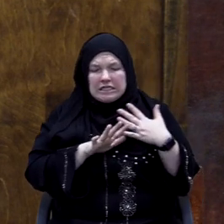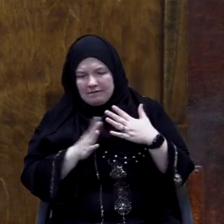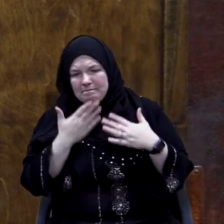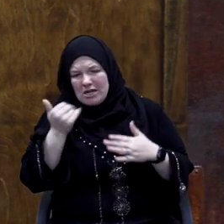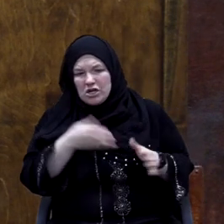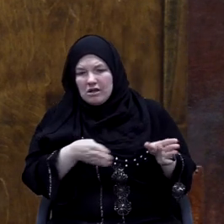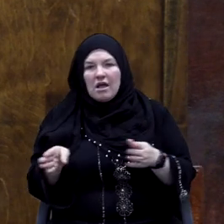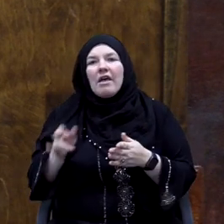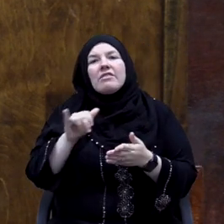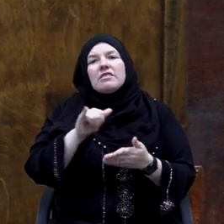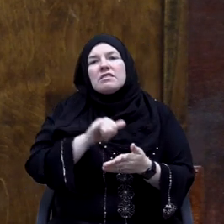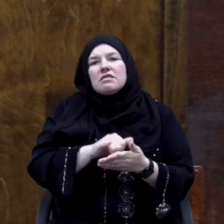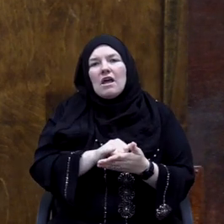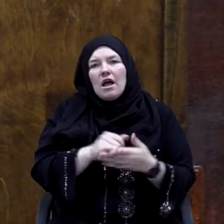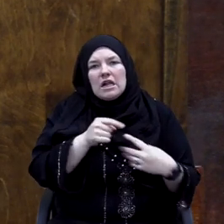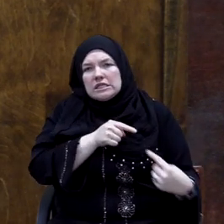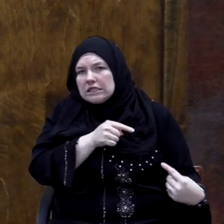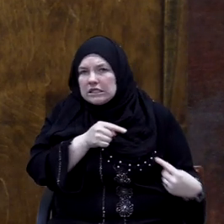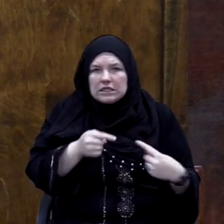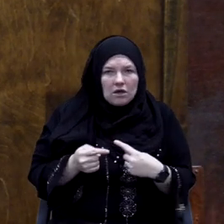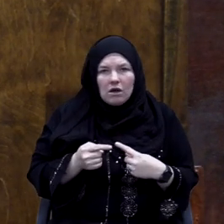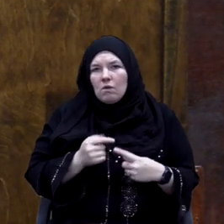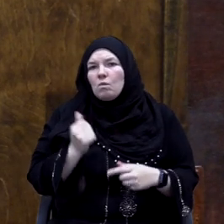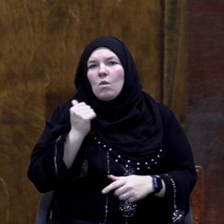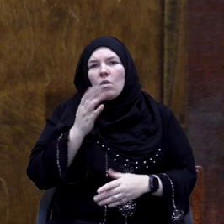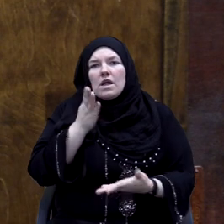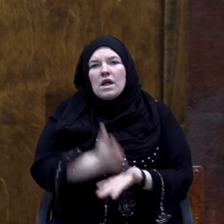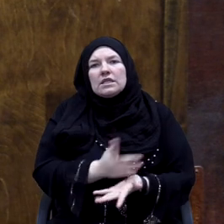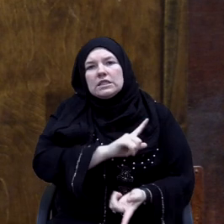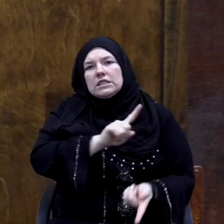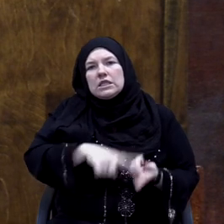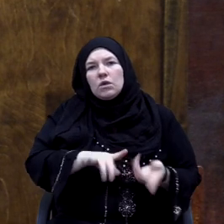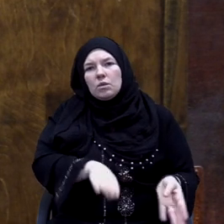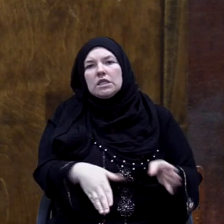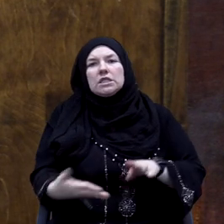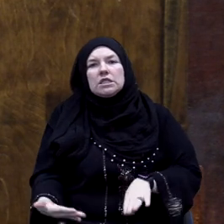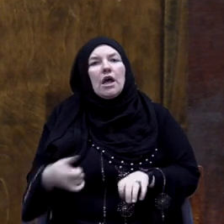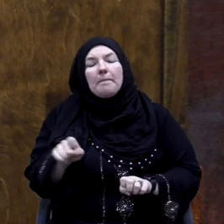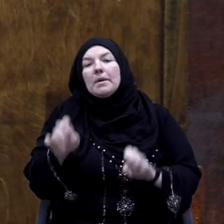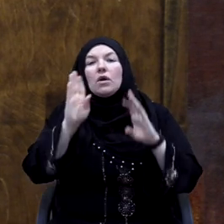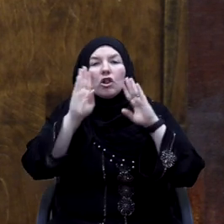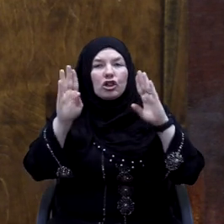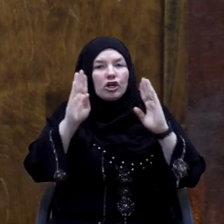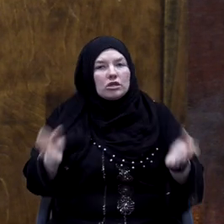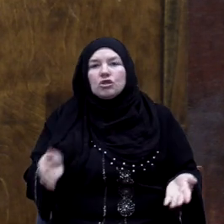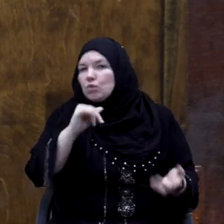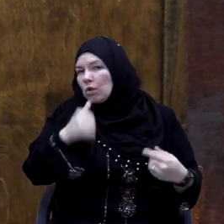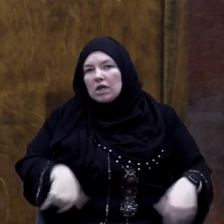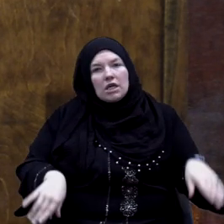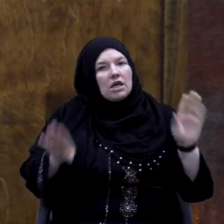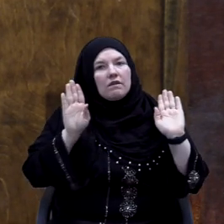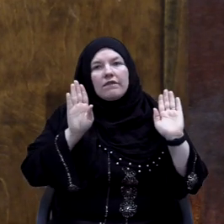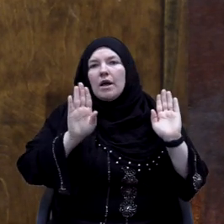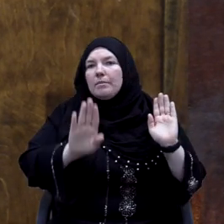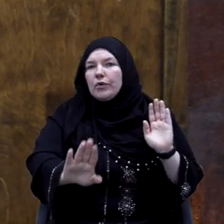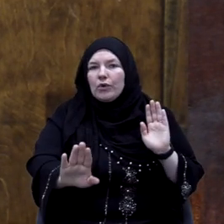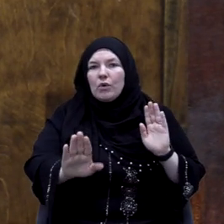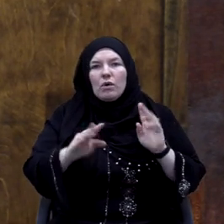will never end until we die. So you have to be alert. Don't give up your